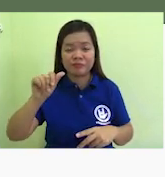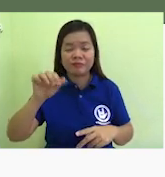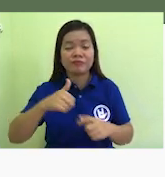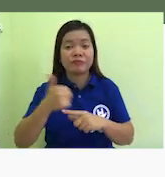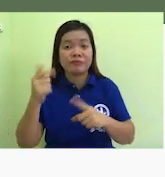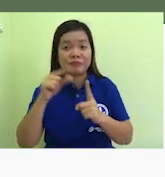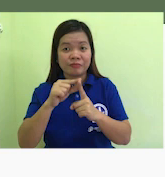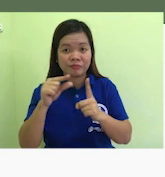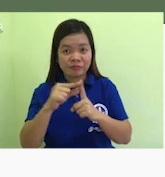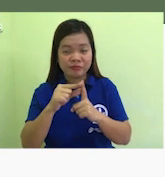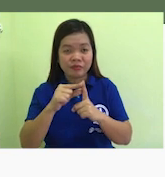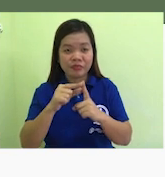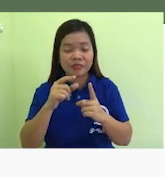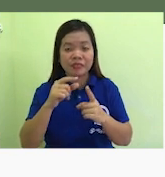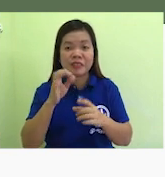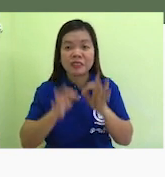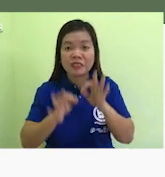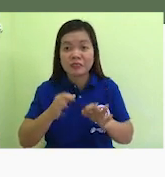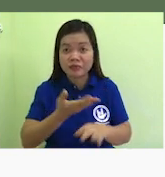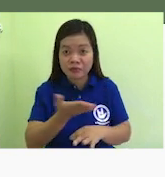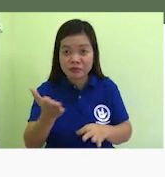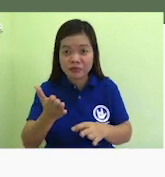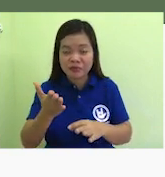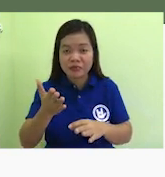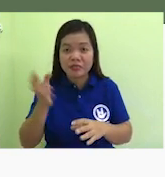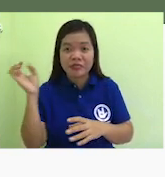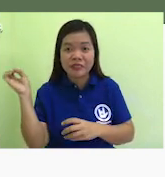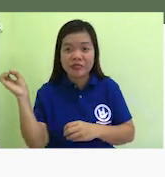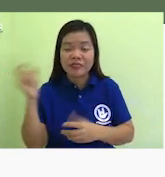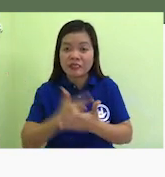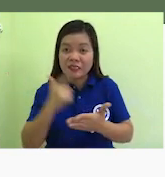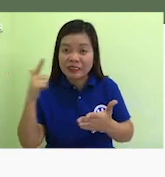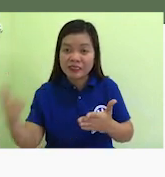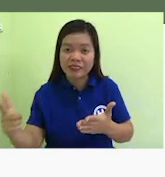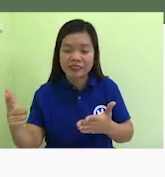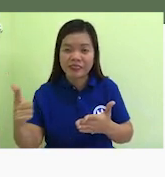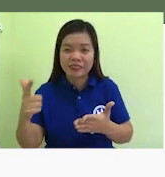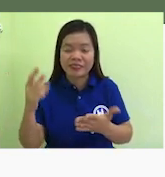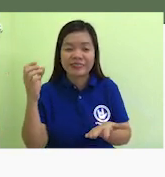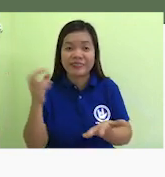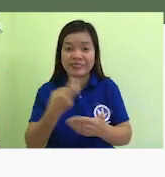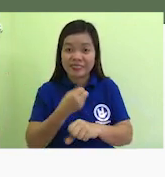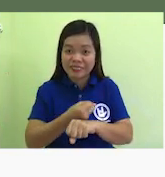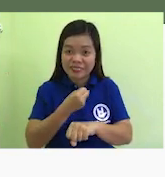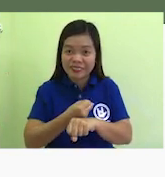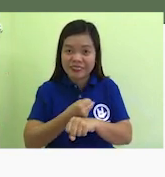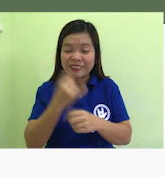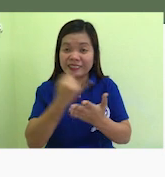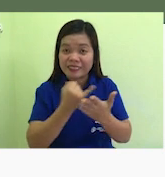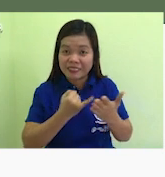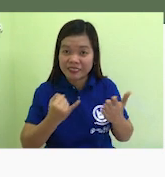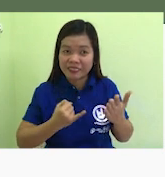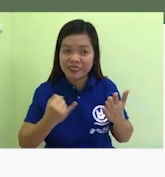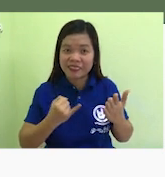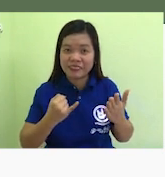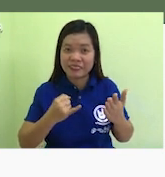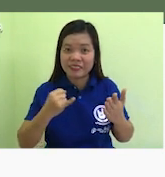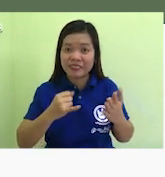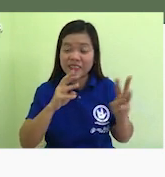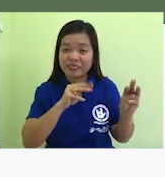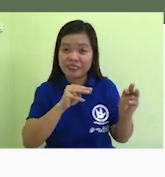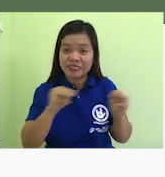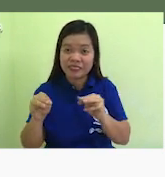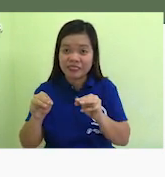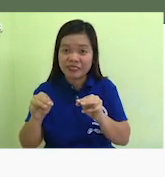In other words, if you throw a rock horizontally and have it sketch its motion through the